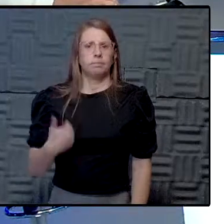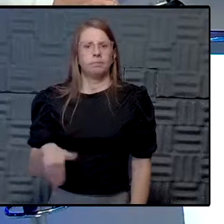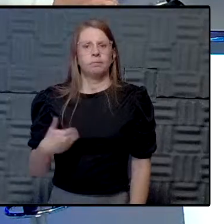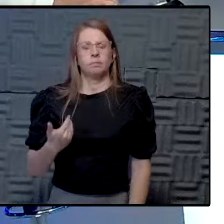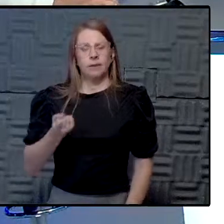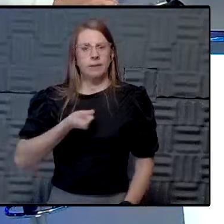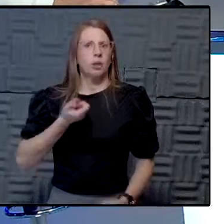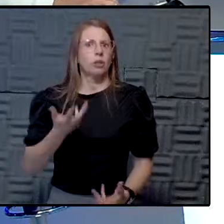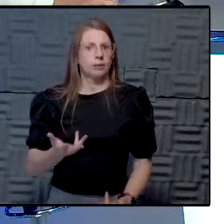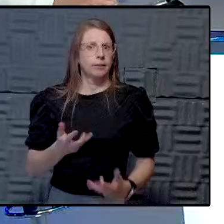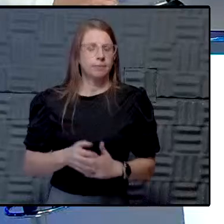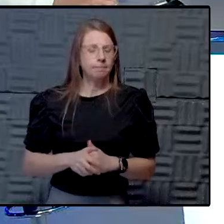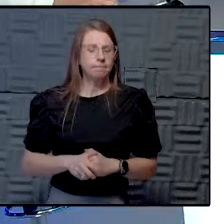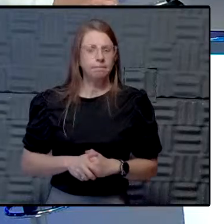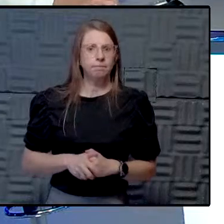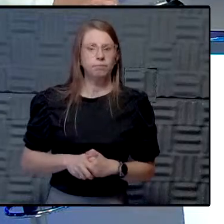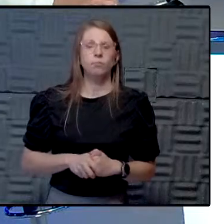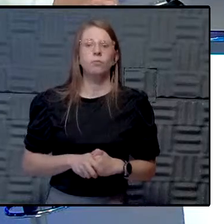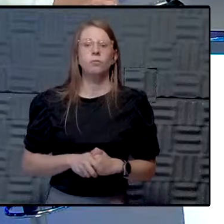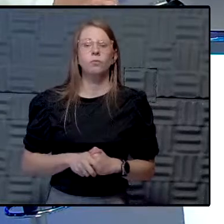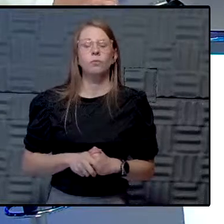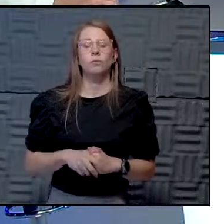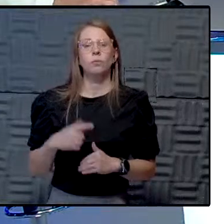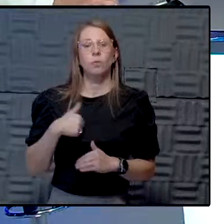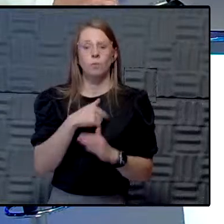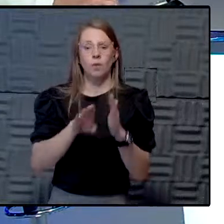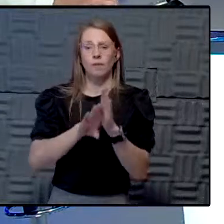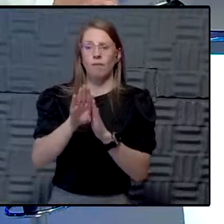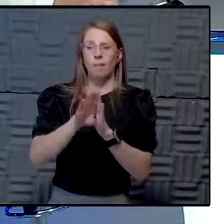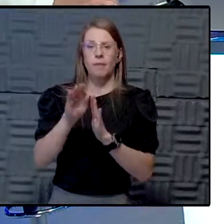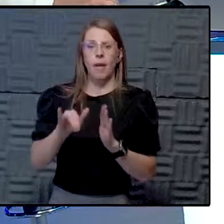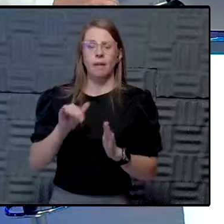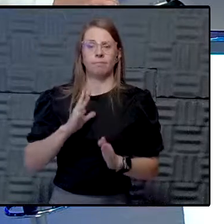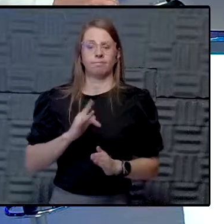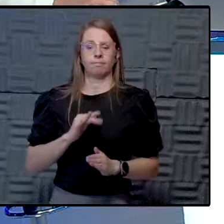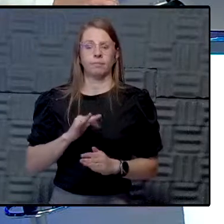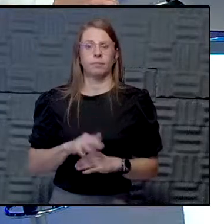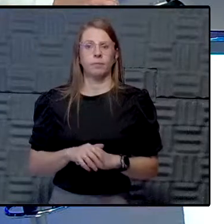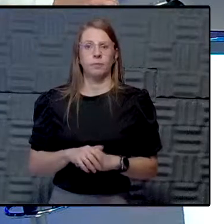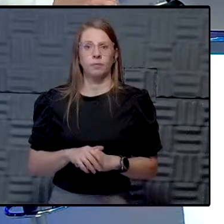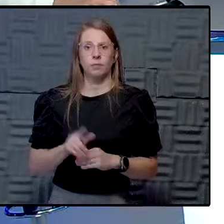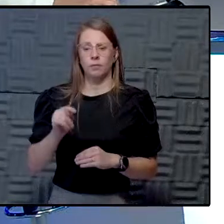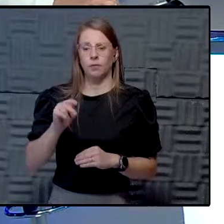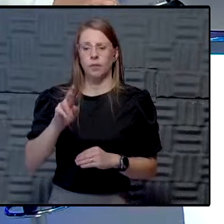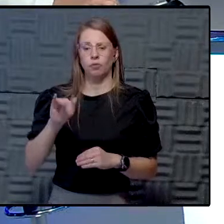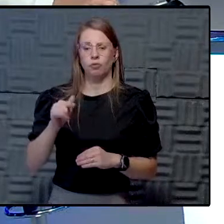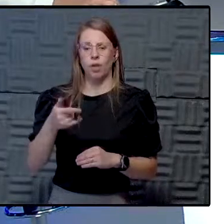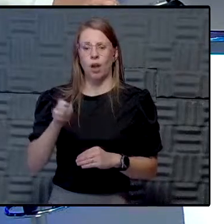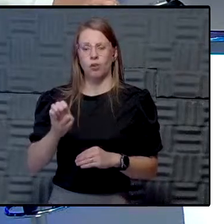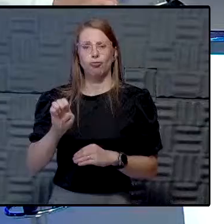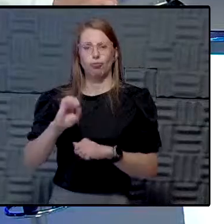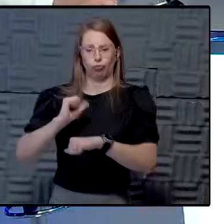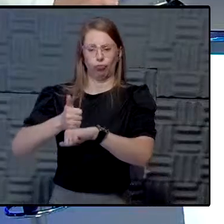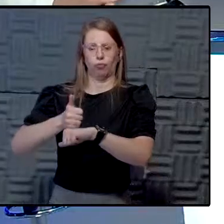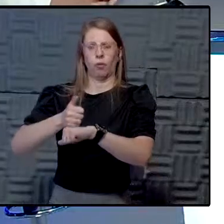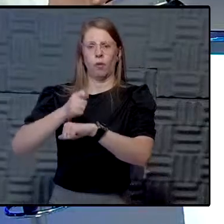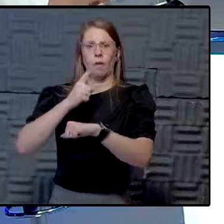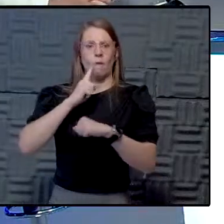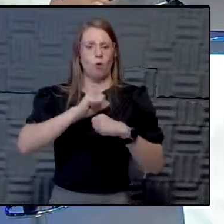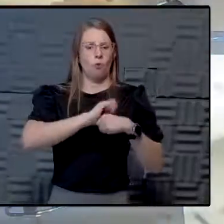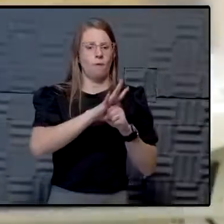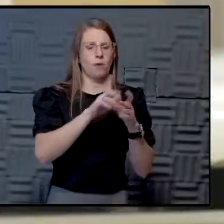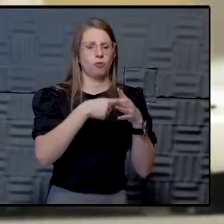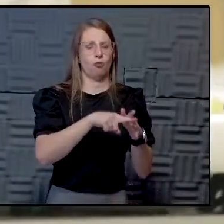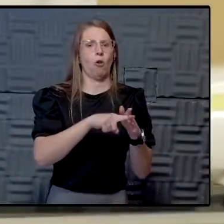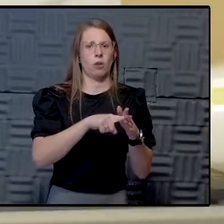an exhausting thing. So we had developed that super cool separate triage space for the ER when COVID was